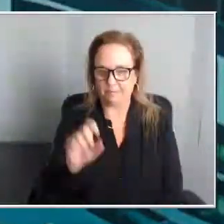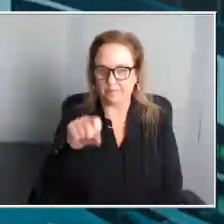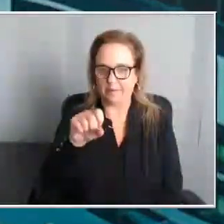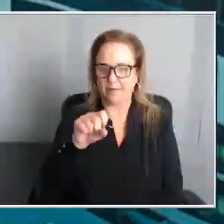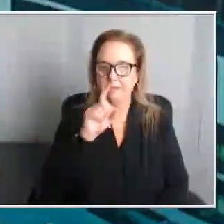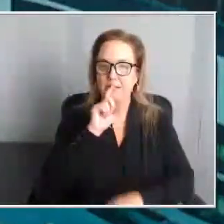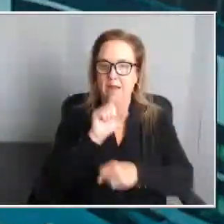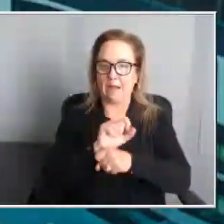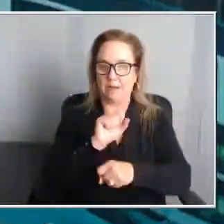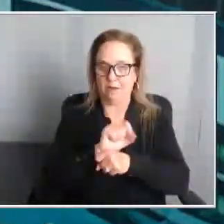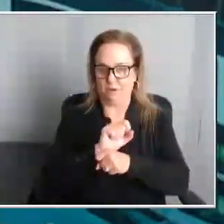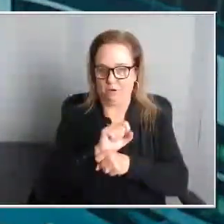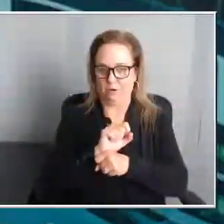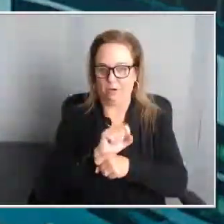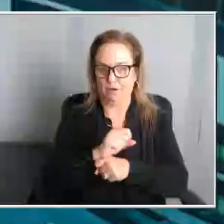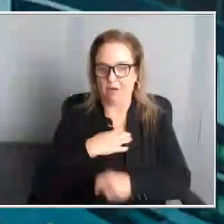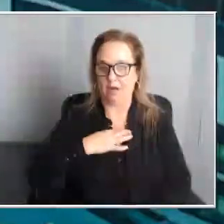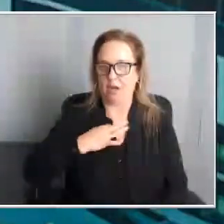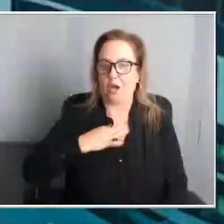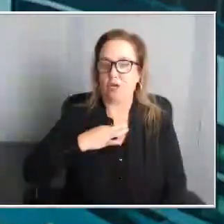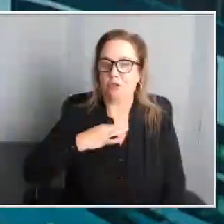actually wear a shirt that